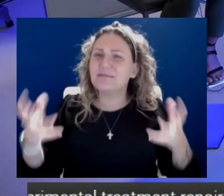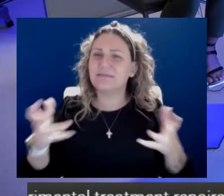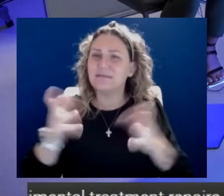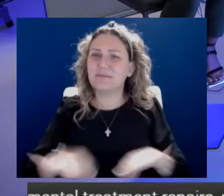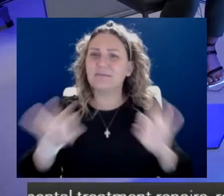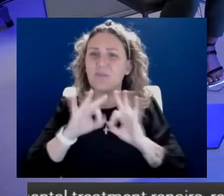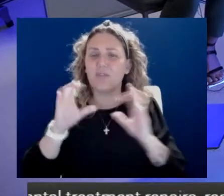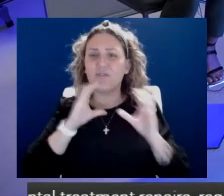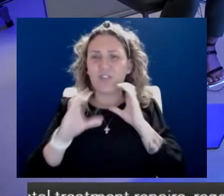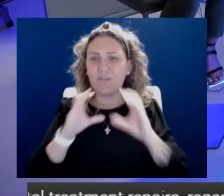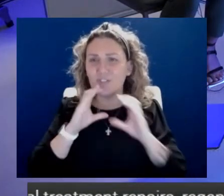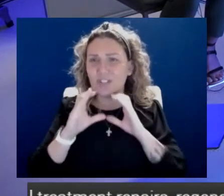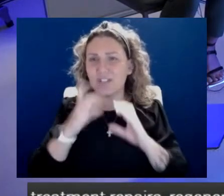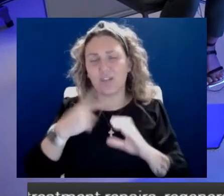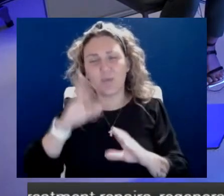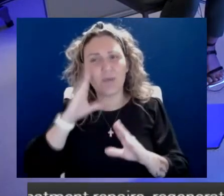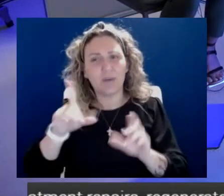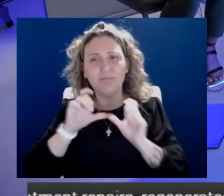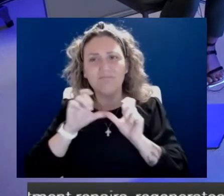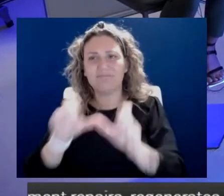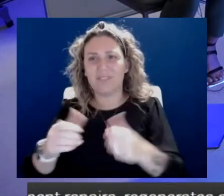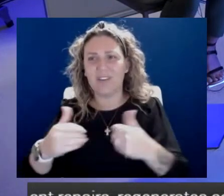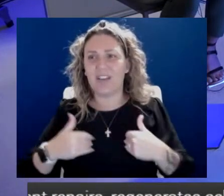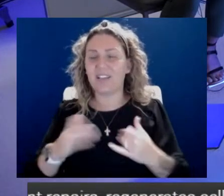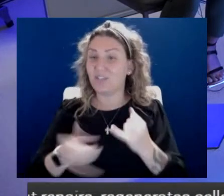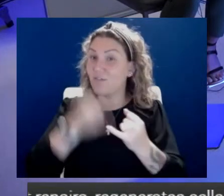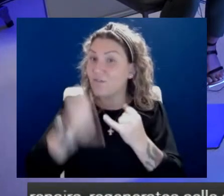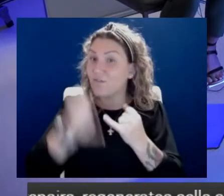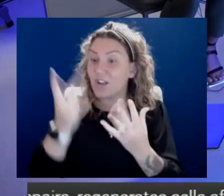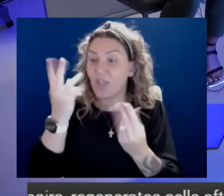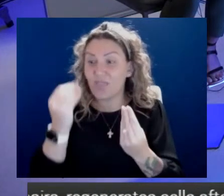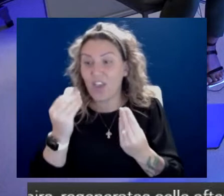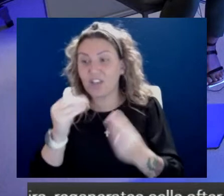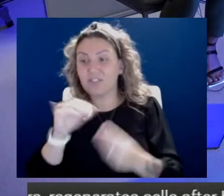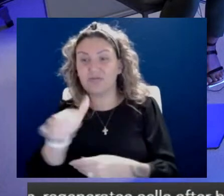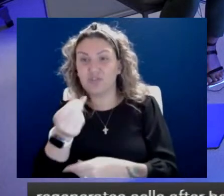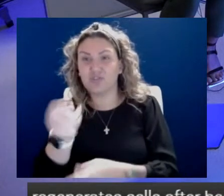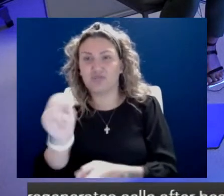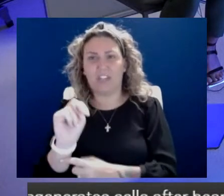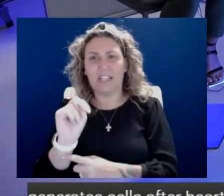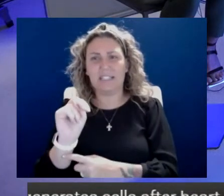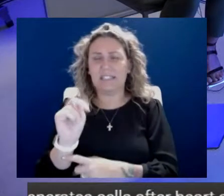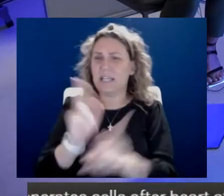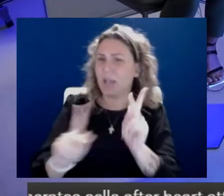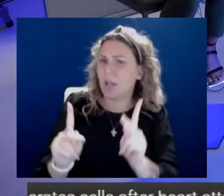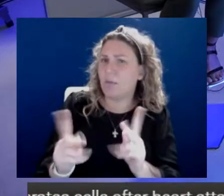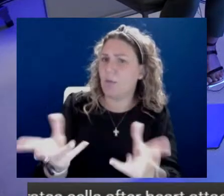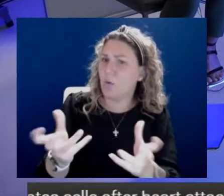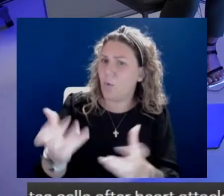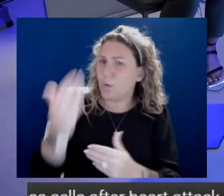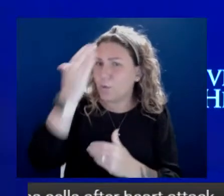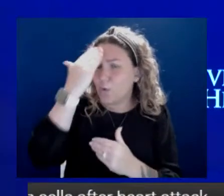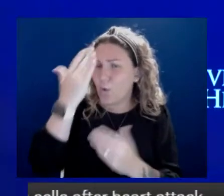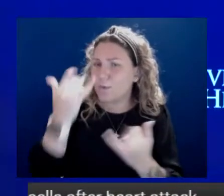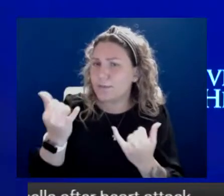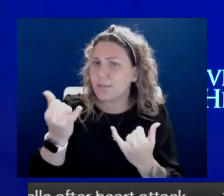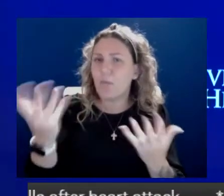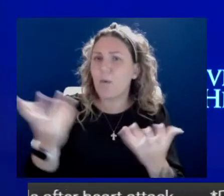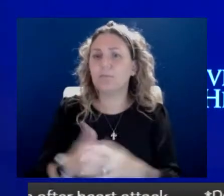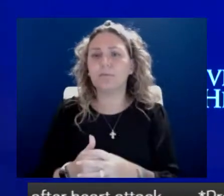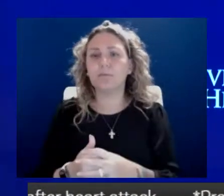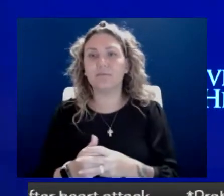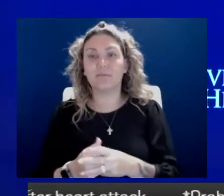and we'll keep having it. Let's get some final thoughts, though. Jason, just what do you want folks to know today? Yeah, I mean, we're